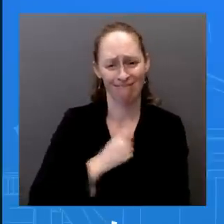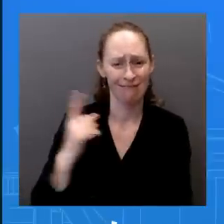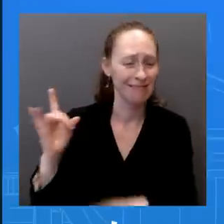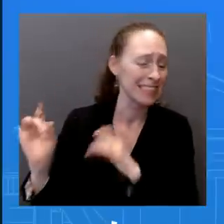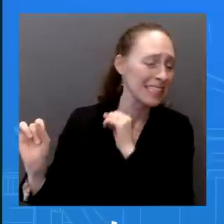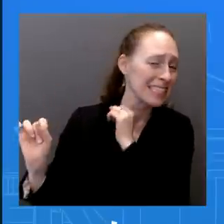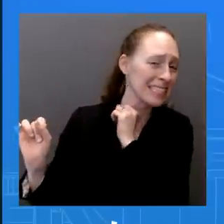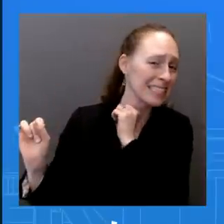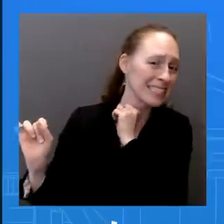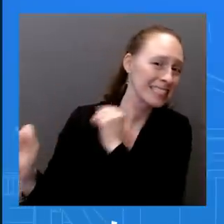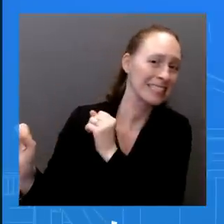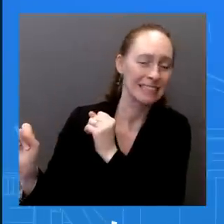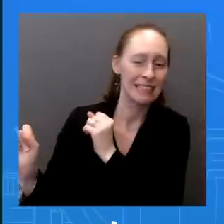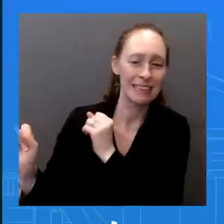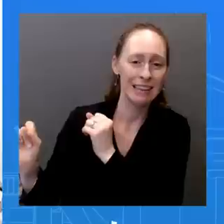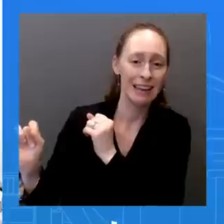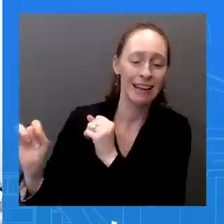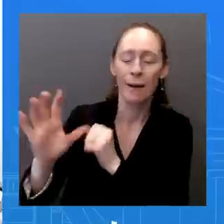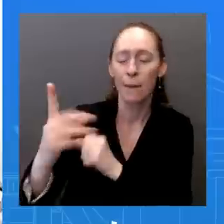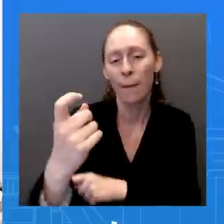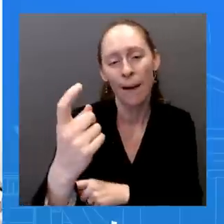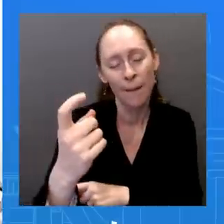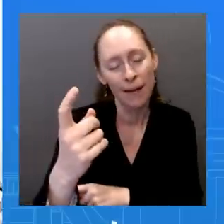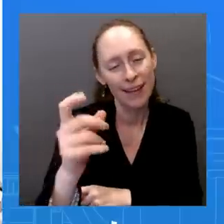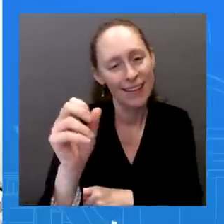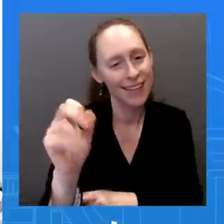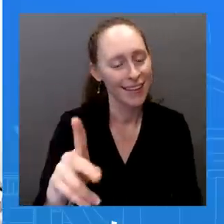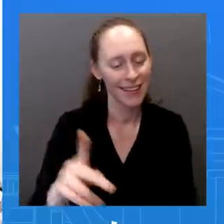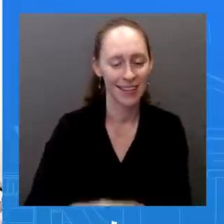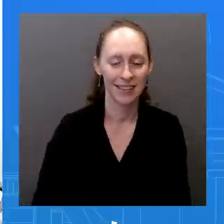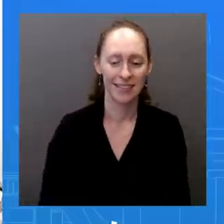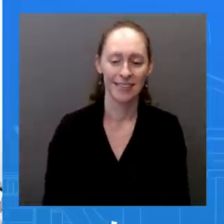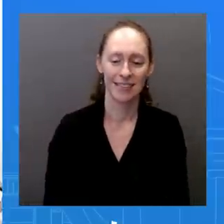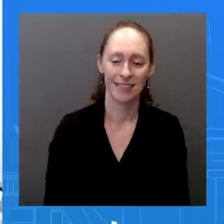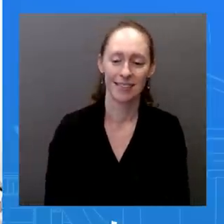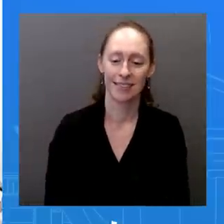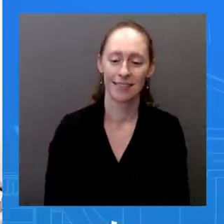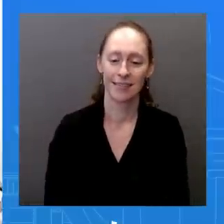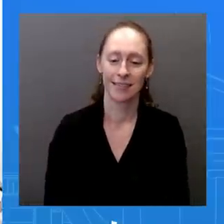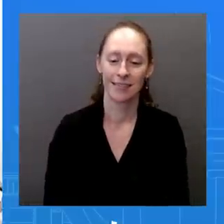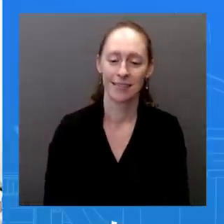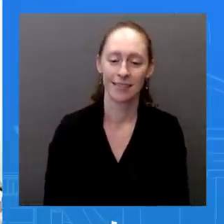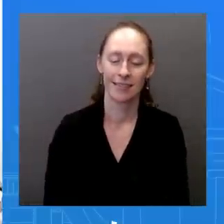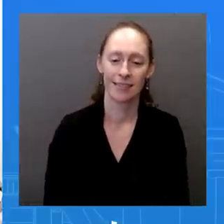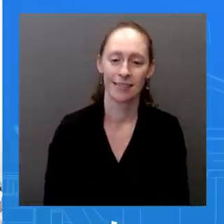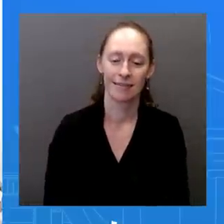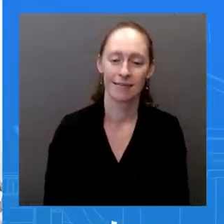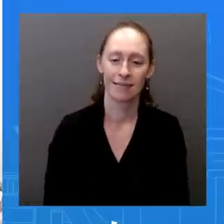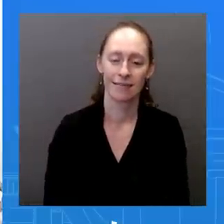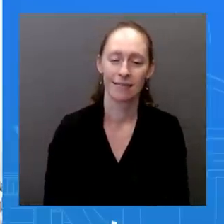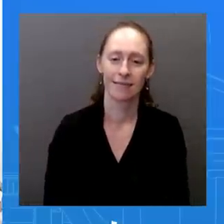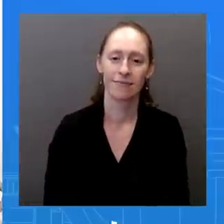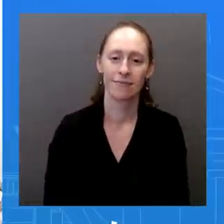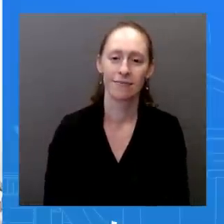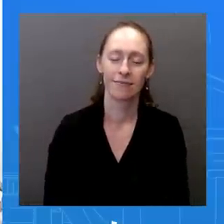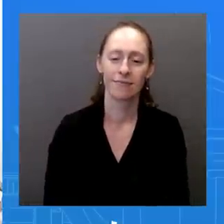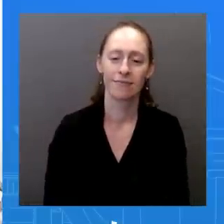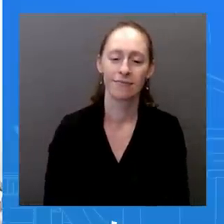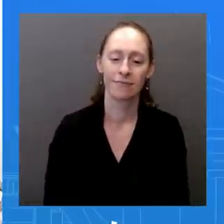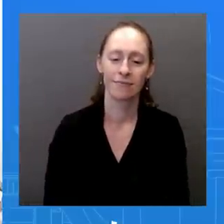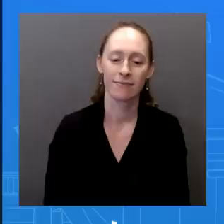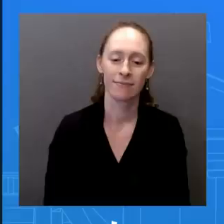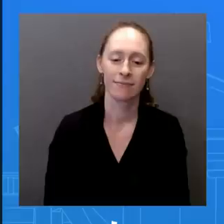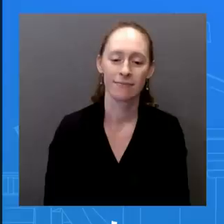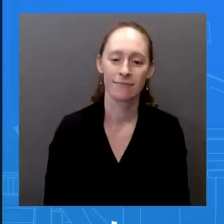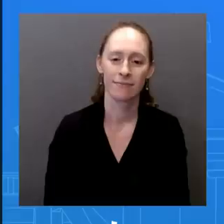quickly on Iran. The demonstrations that are happening in Iran right now with respect to Mahsa Amin, I wonder if you could just quickly comment on that.